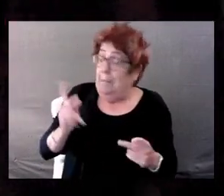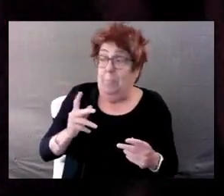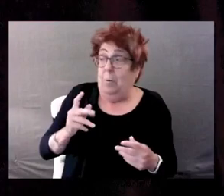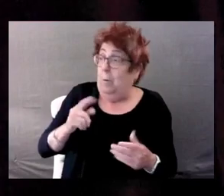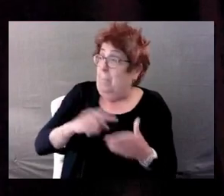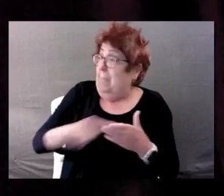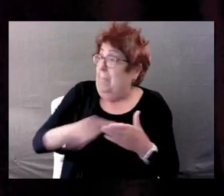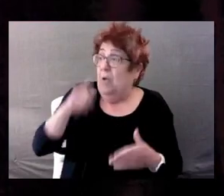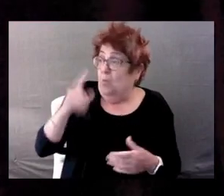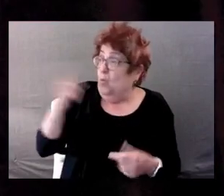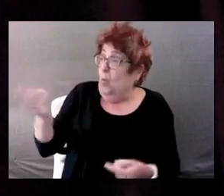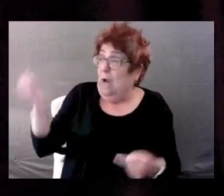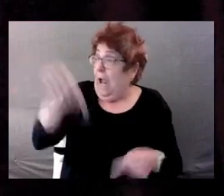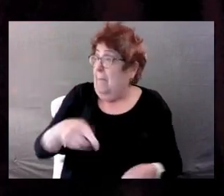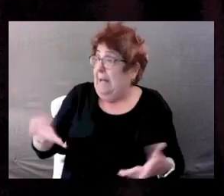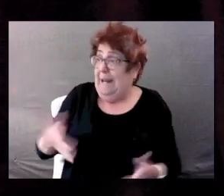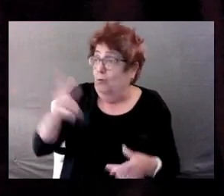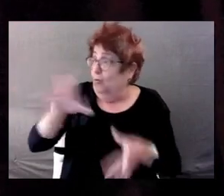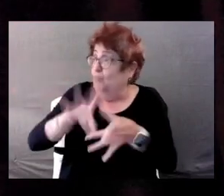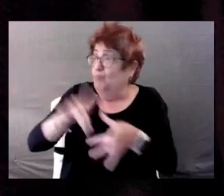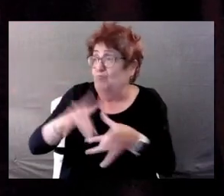restless.